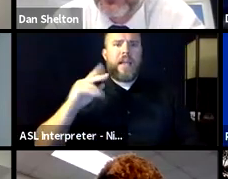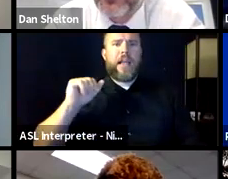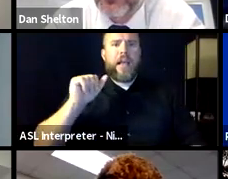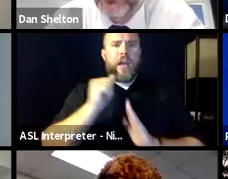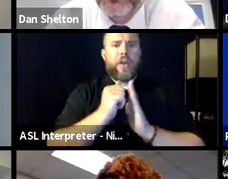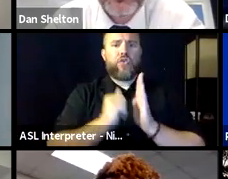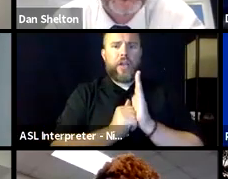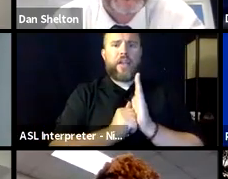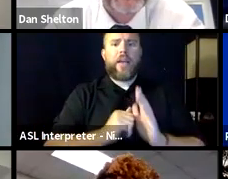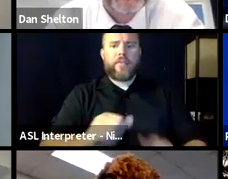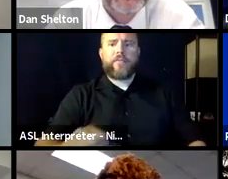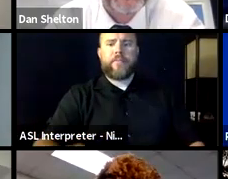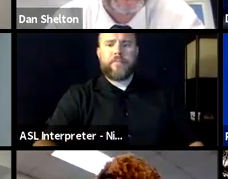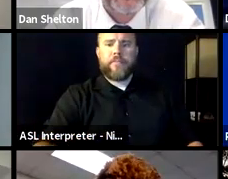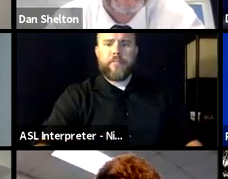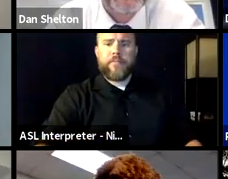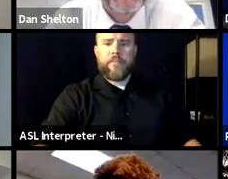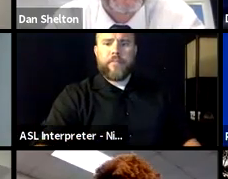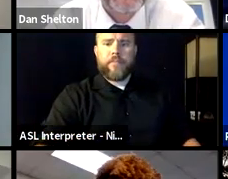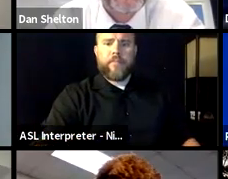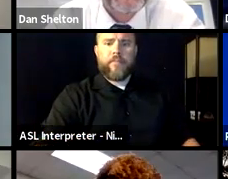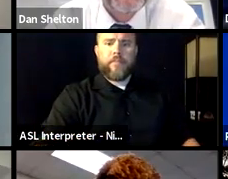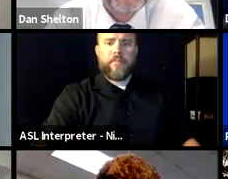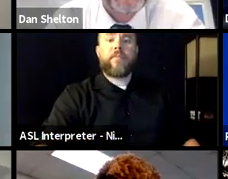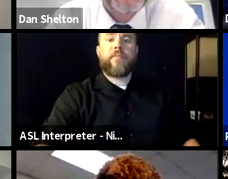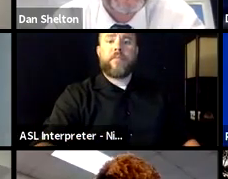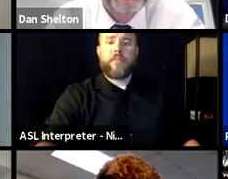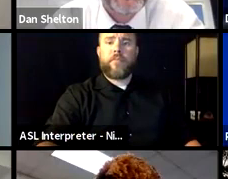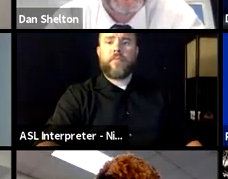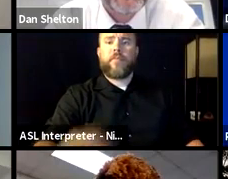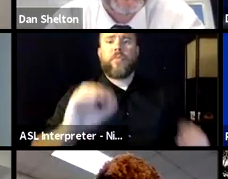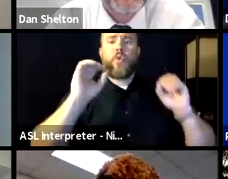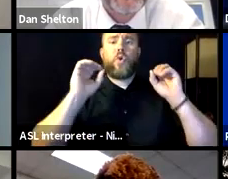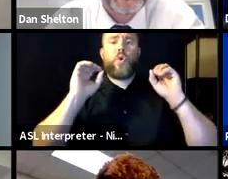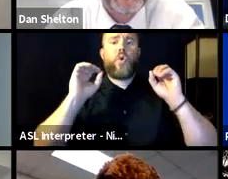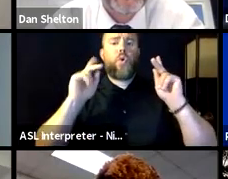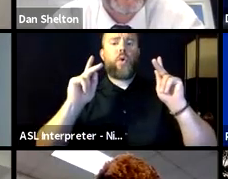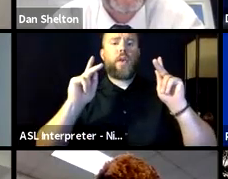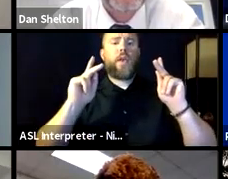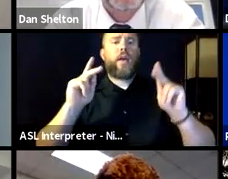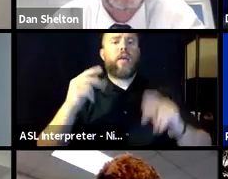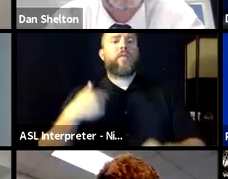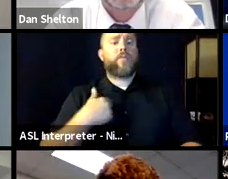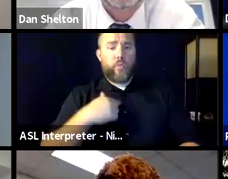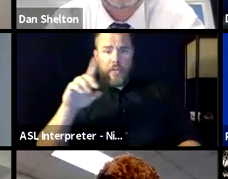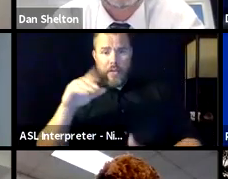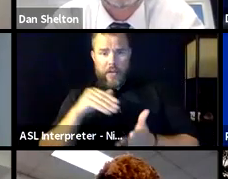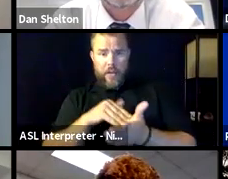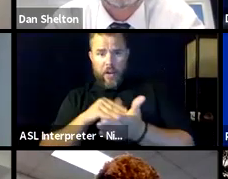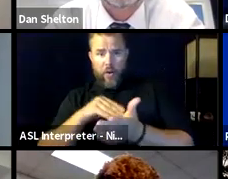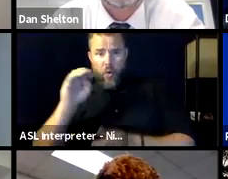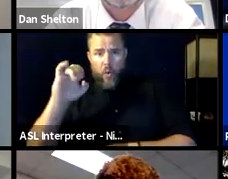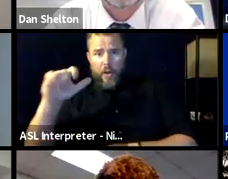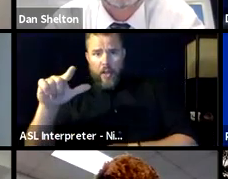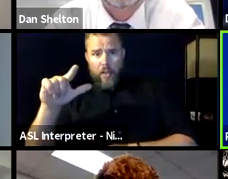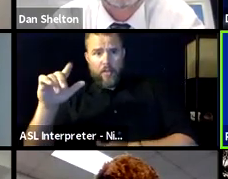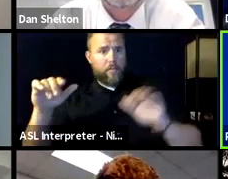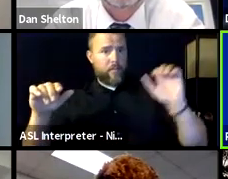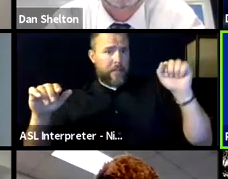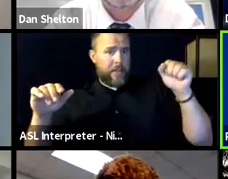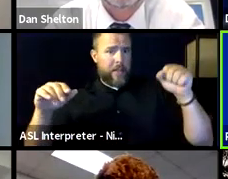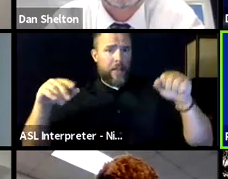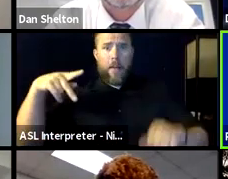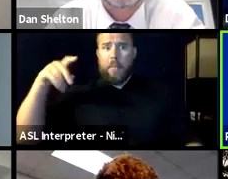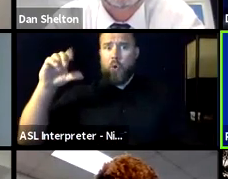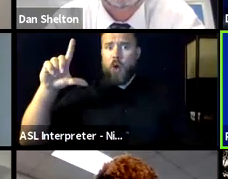Okay, hearing none, I will call the roll for a vote, starting with Dr. O'Neill. Claire O'Neill, yes. Mr. Pulaski. Fred